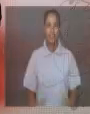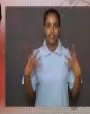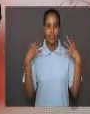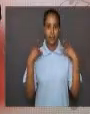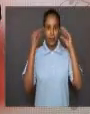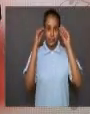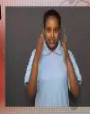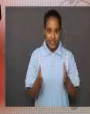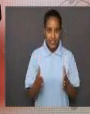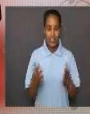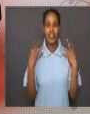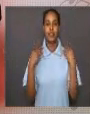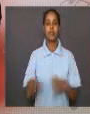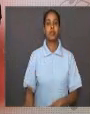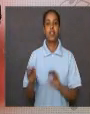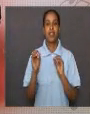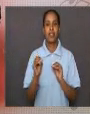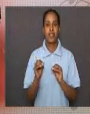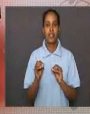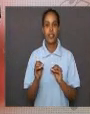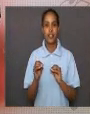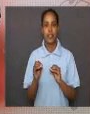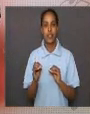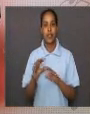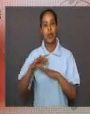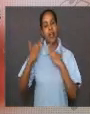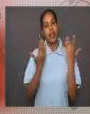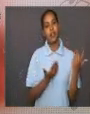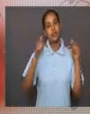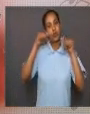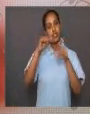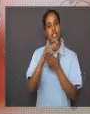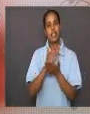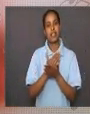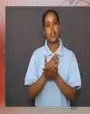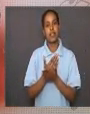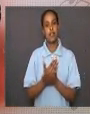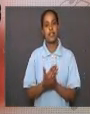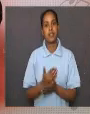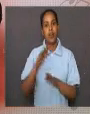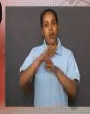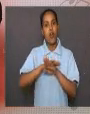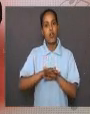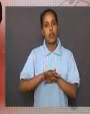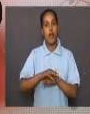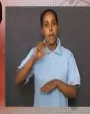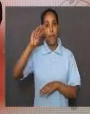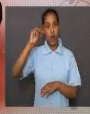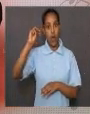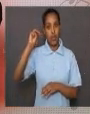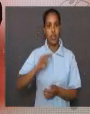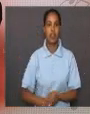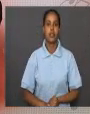Hello, teacher. Hello, students. Welcome to today's lesson on